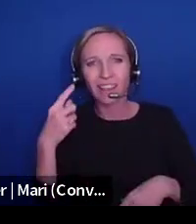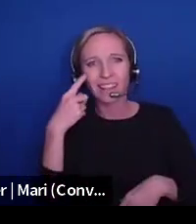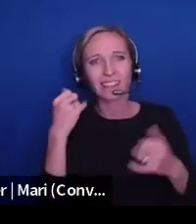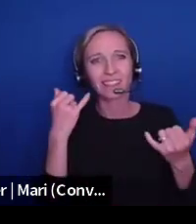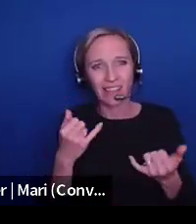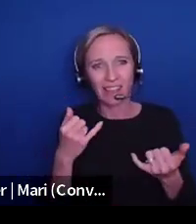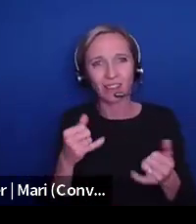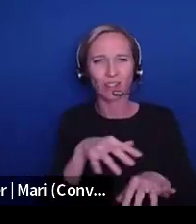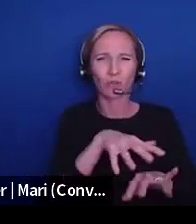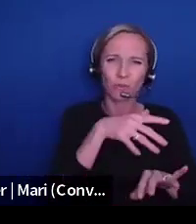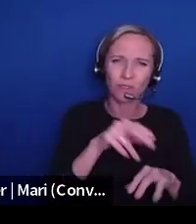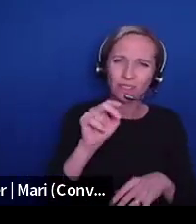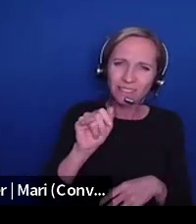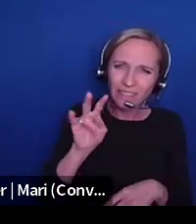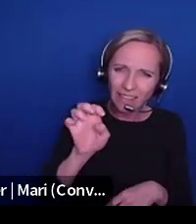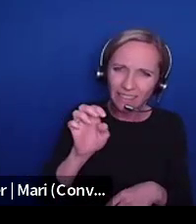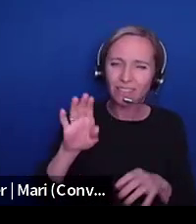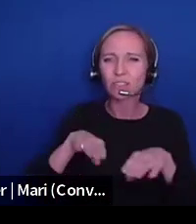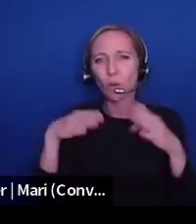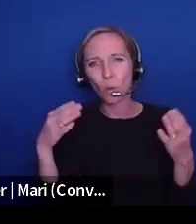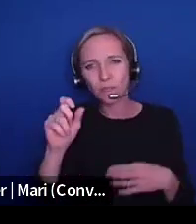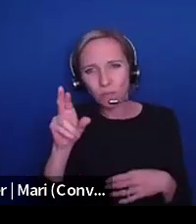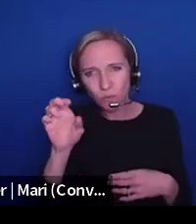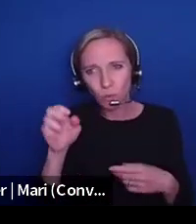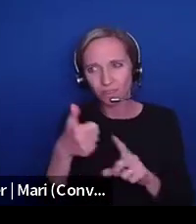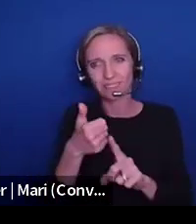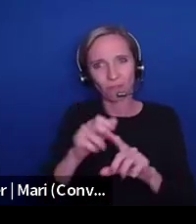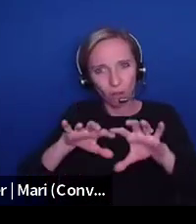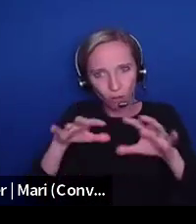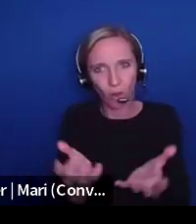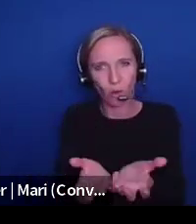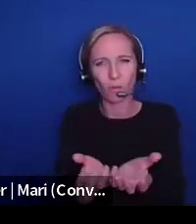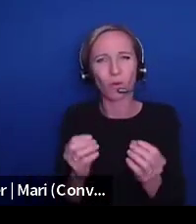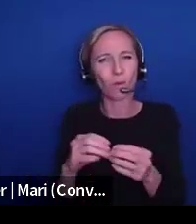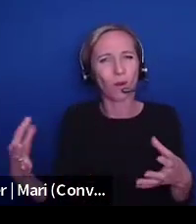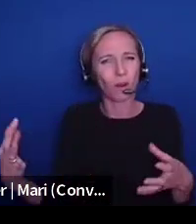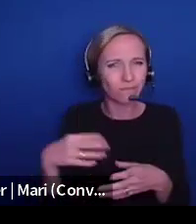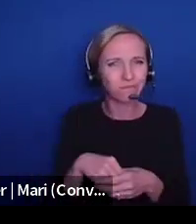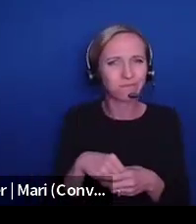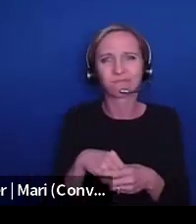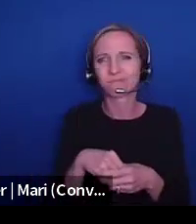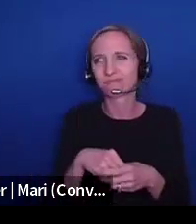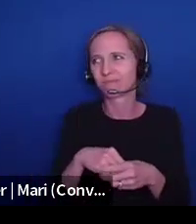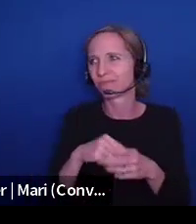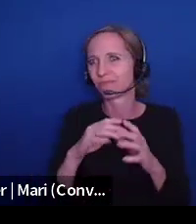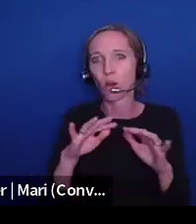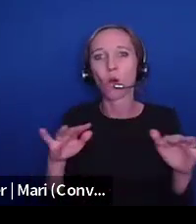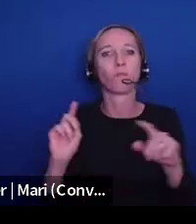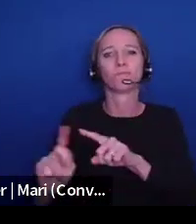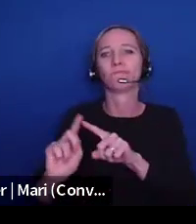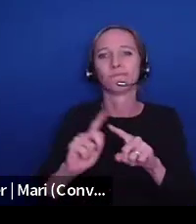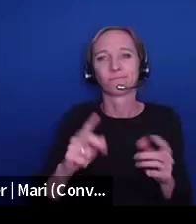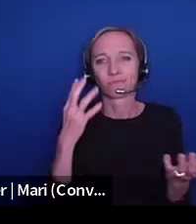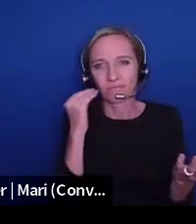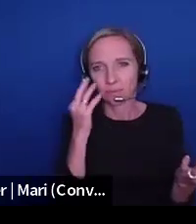native, it's open source, it's global, and it's more inclusive around all the